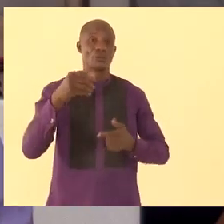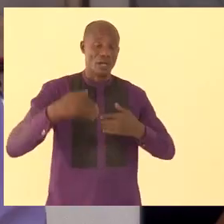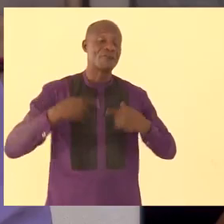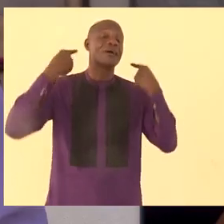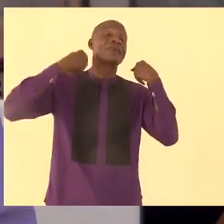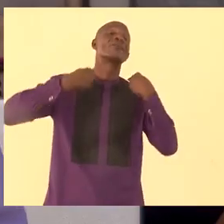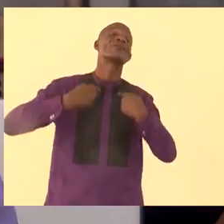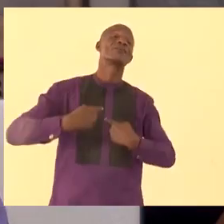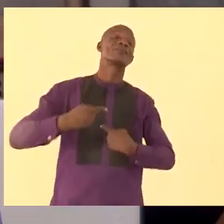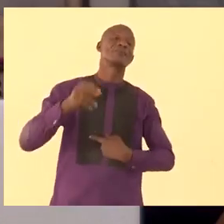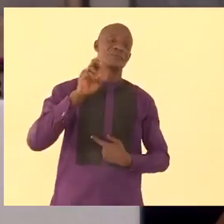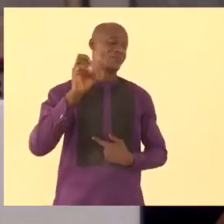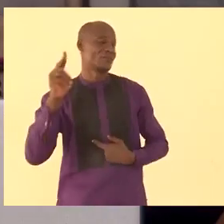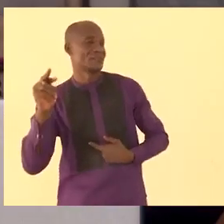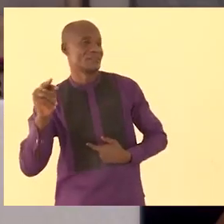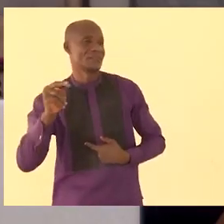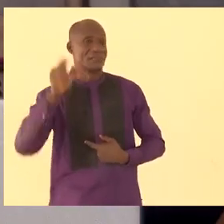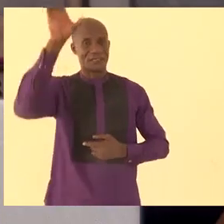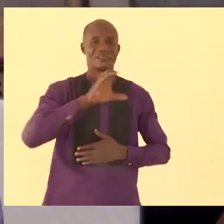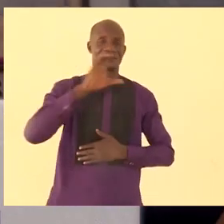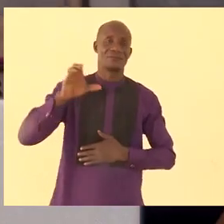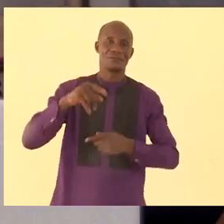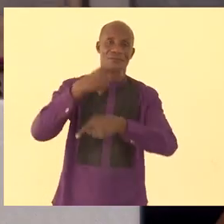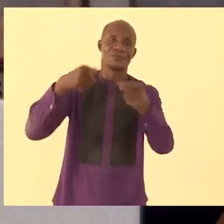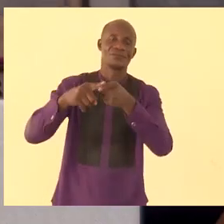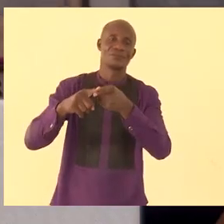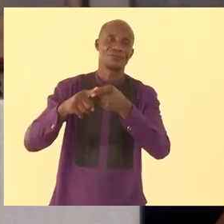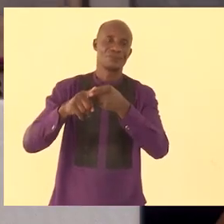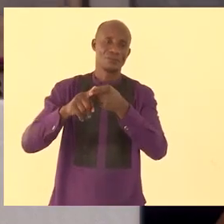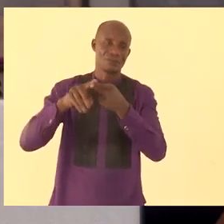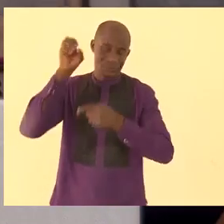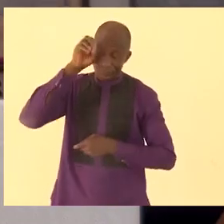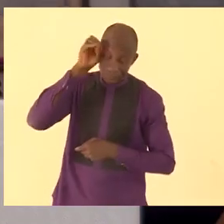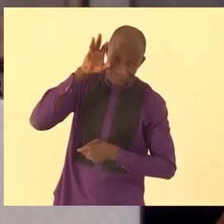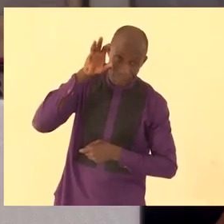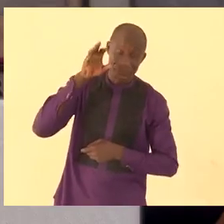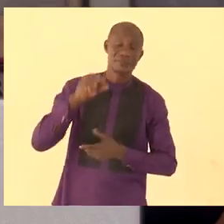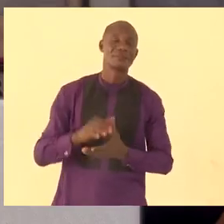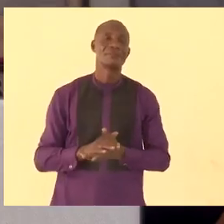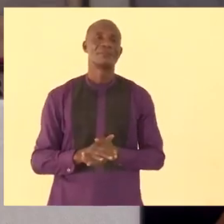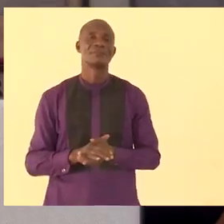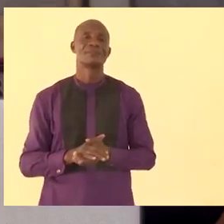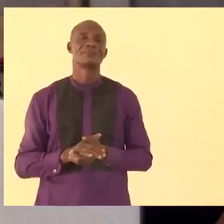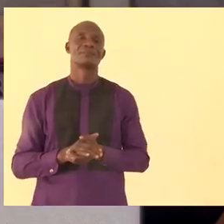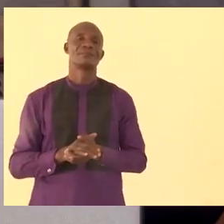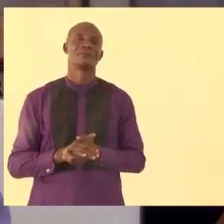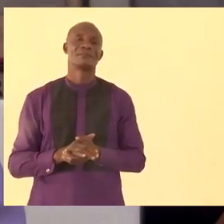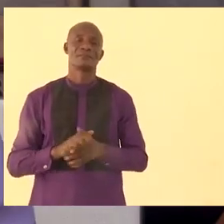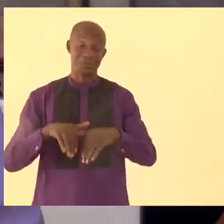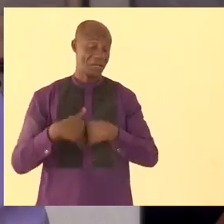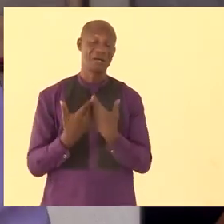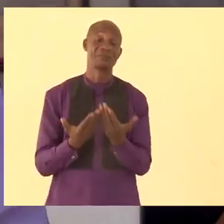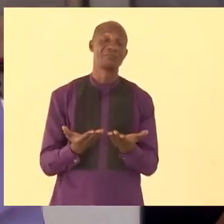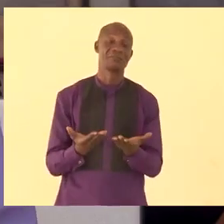rosary, you are hanging the cross, and you are going to Okija shrine or